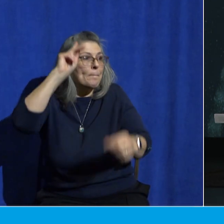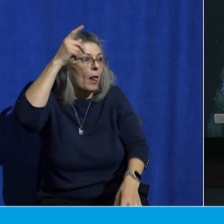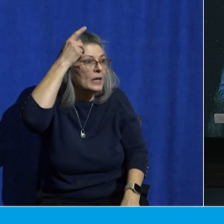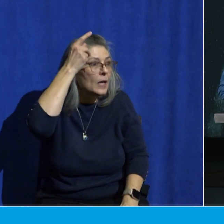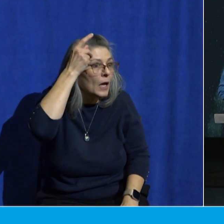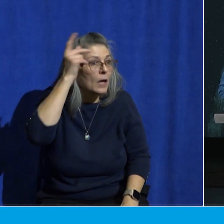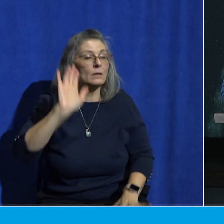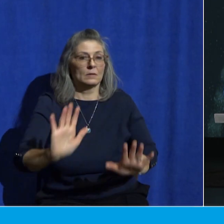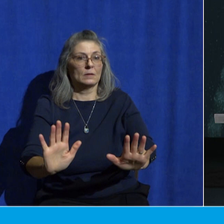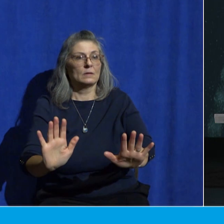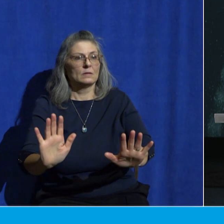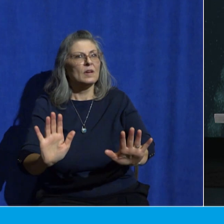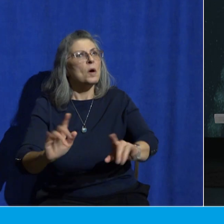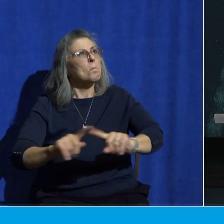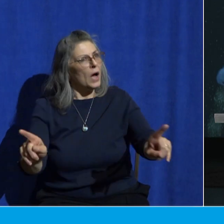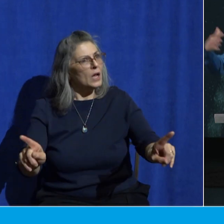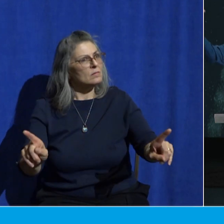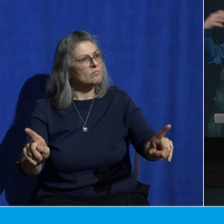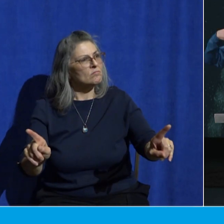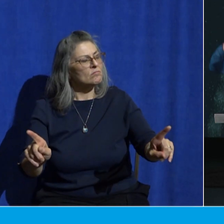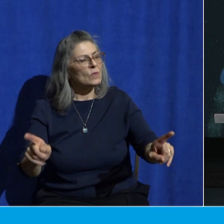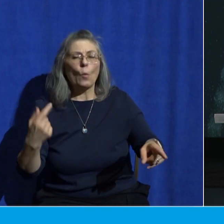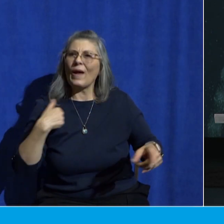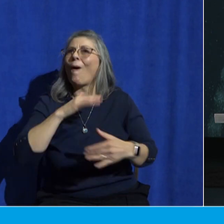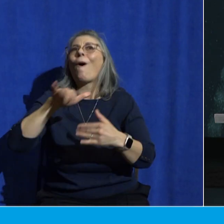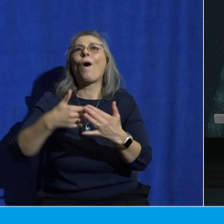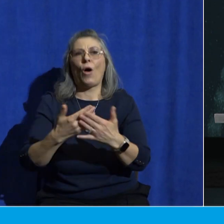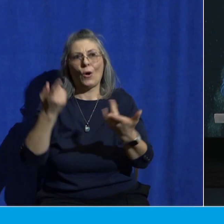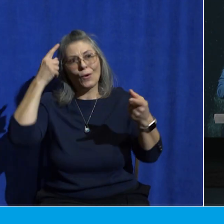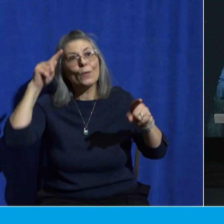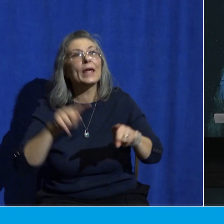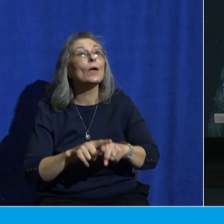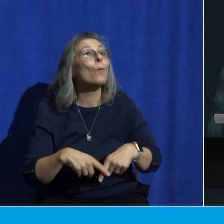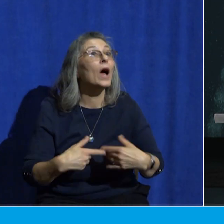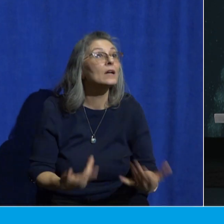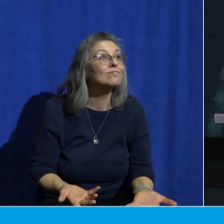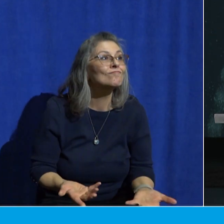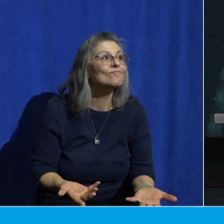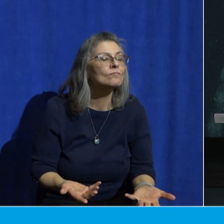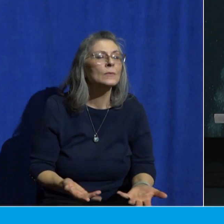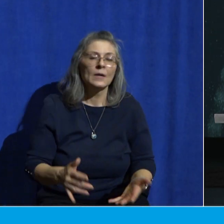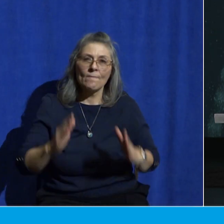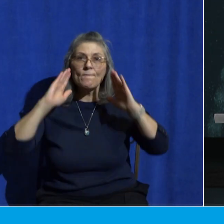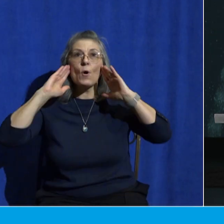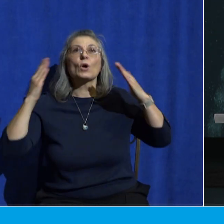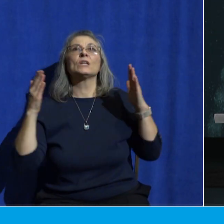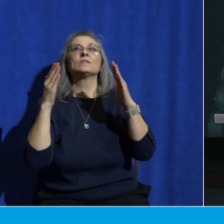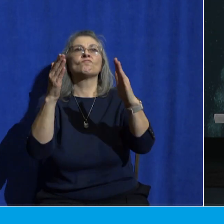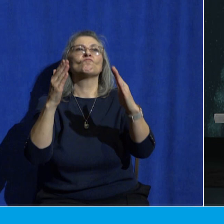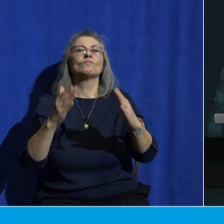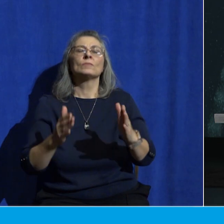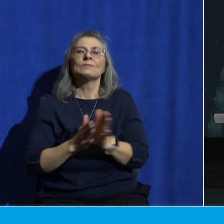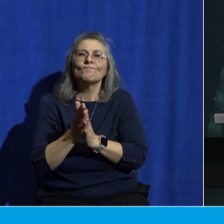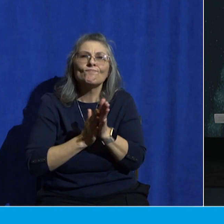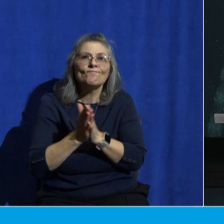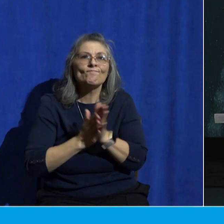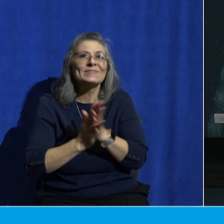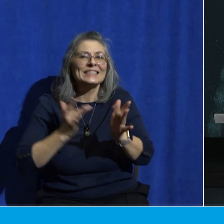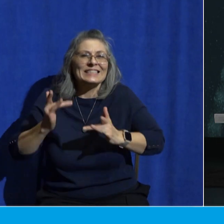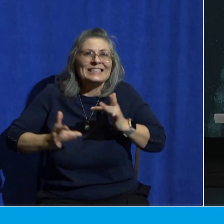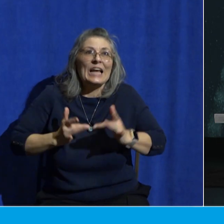points. Yet let us all live with single-minded passion,